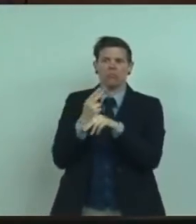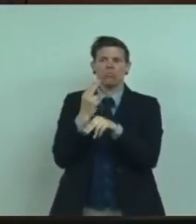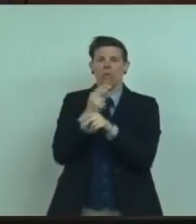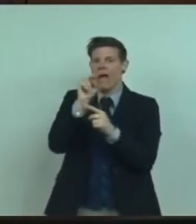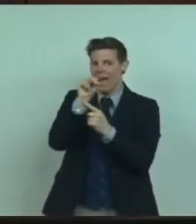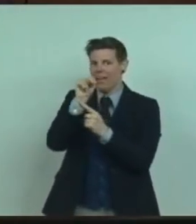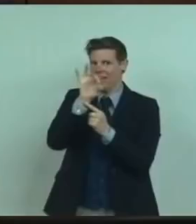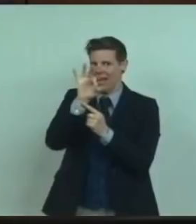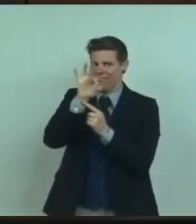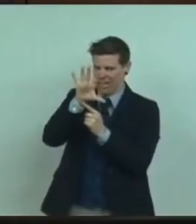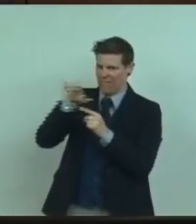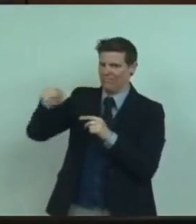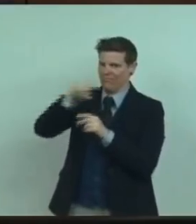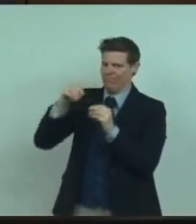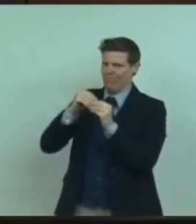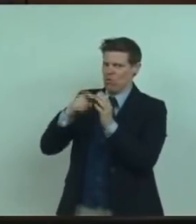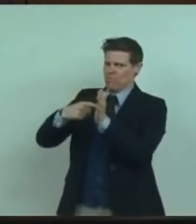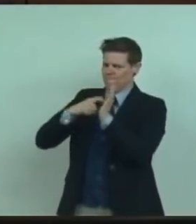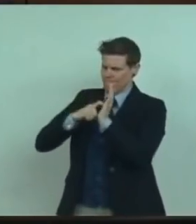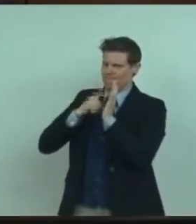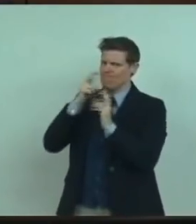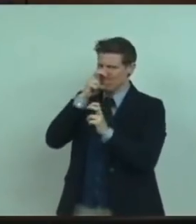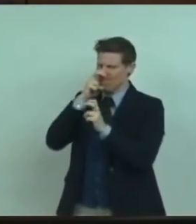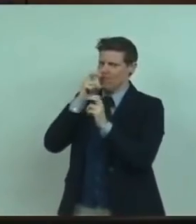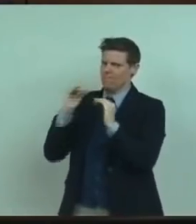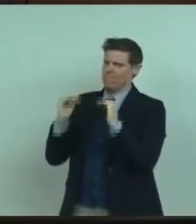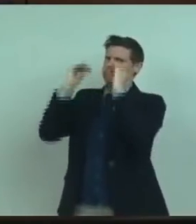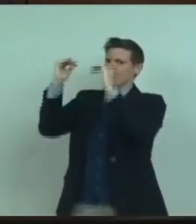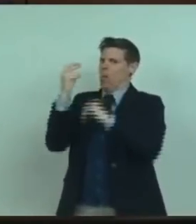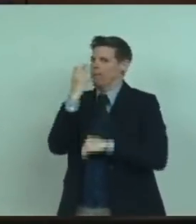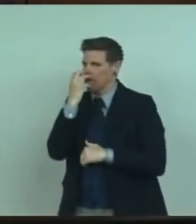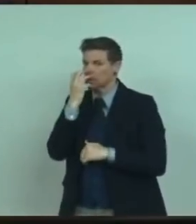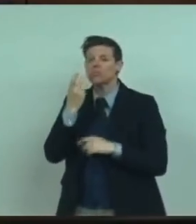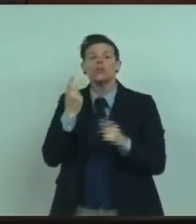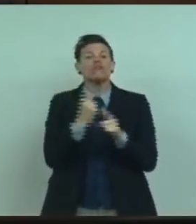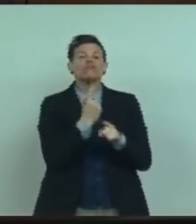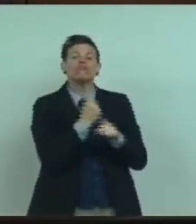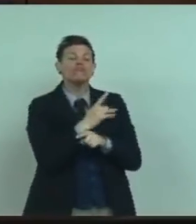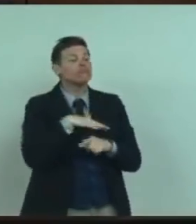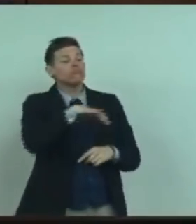want you to, if you're interested in supporting us to mitigate,